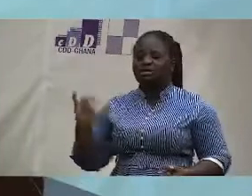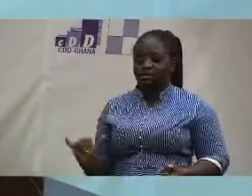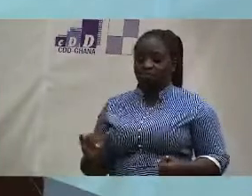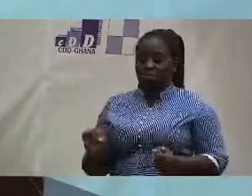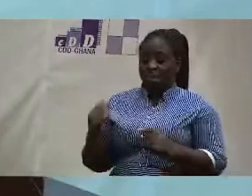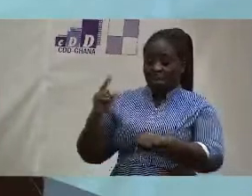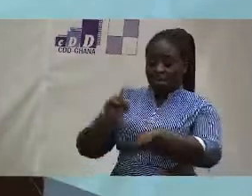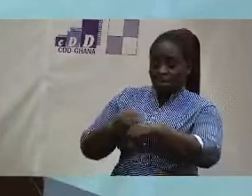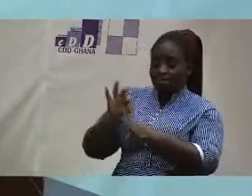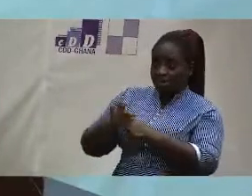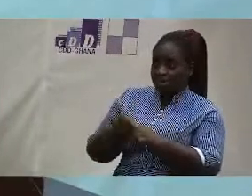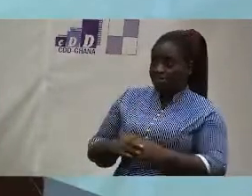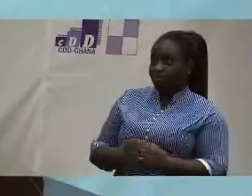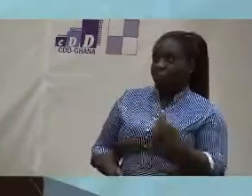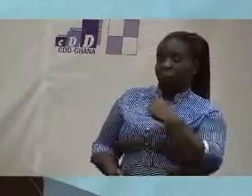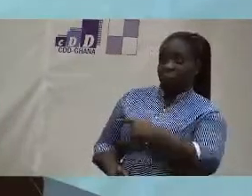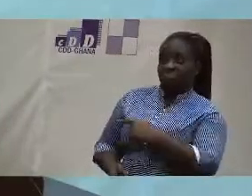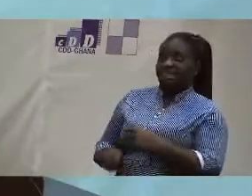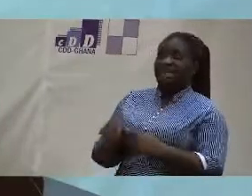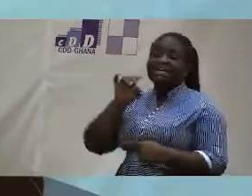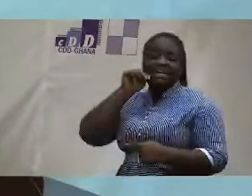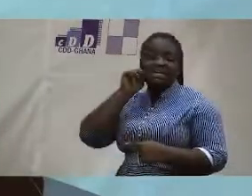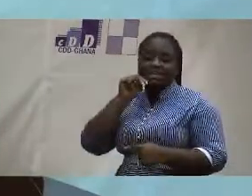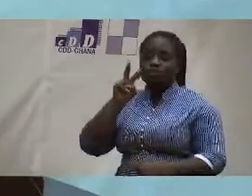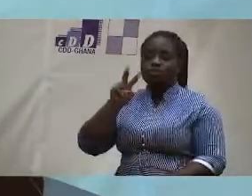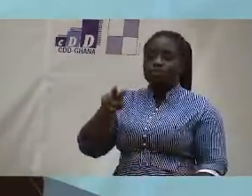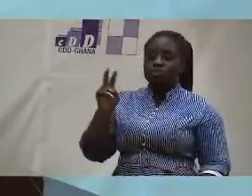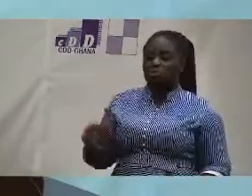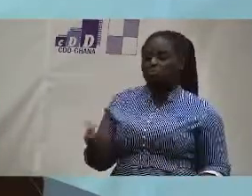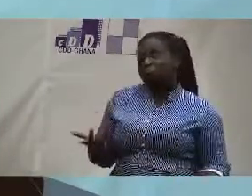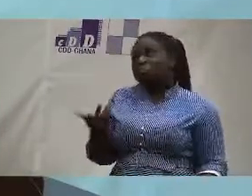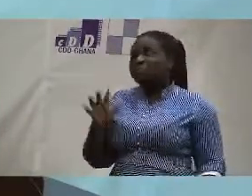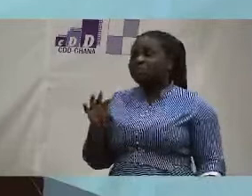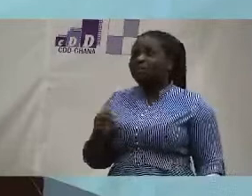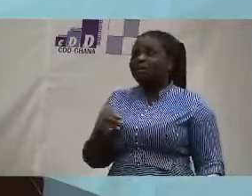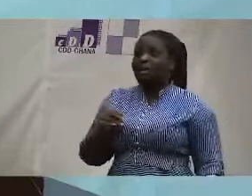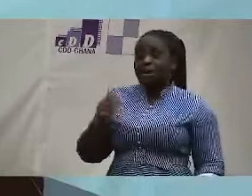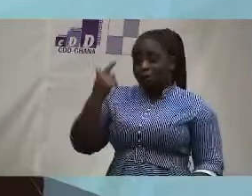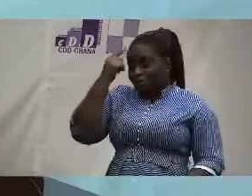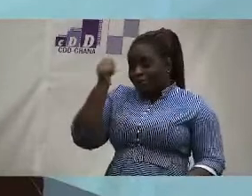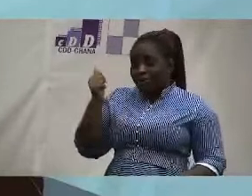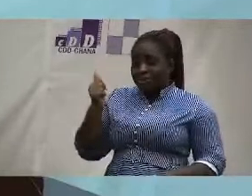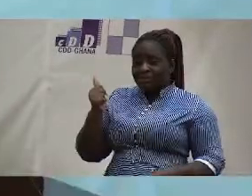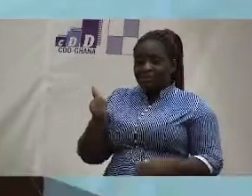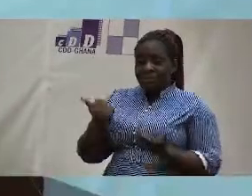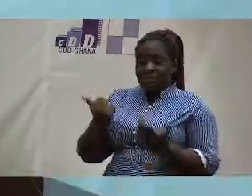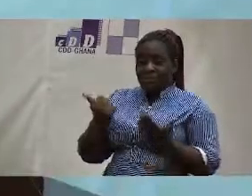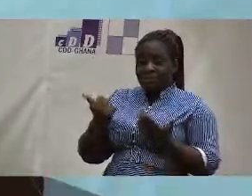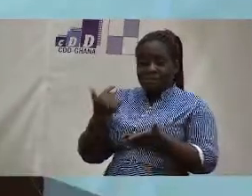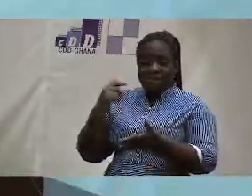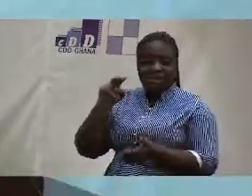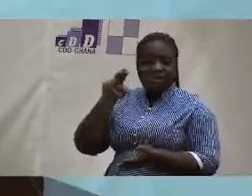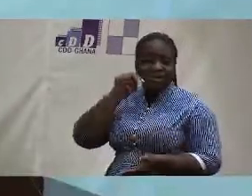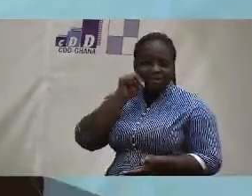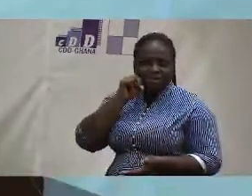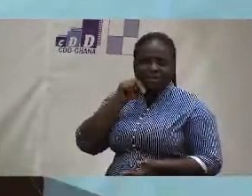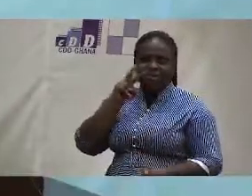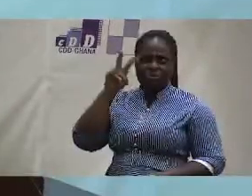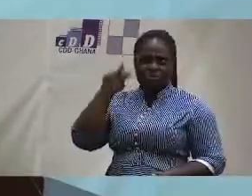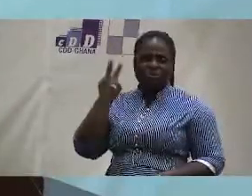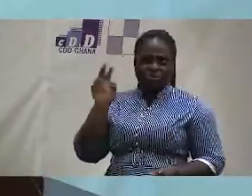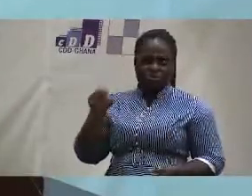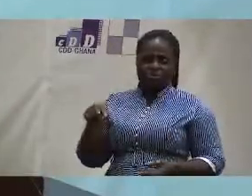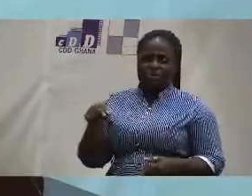the elections. In Nigeria is another 22 years. I think I'm wrong with my Ghana figure, but for Nigeria it's like 22 years